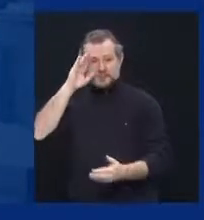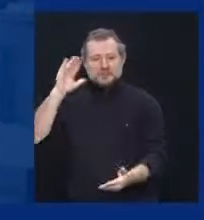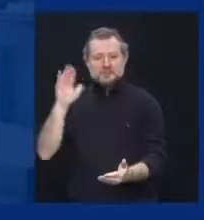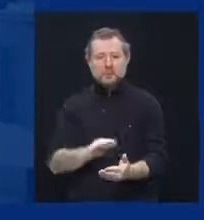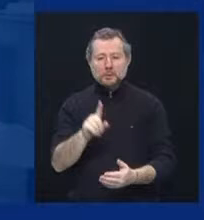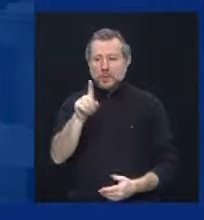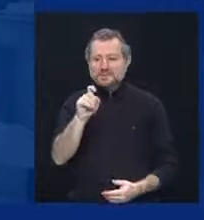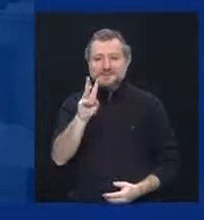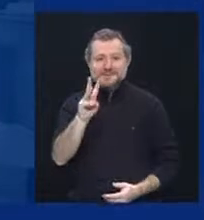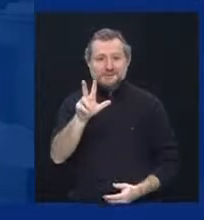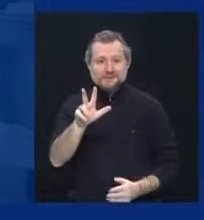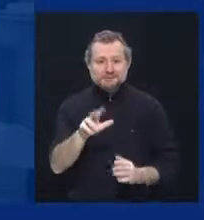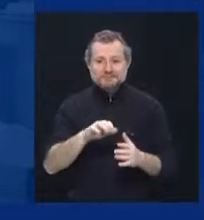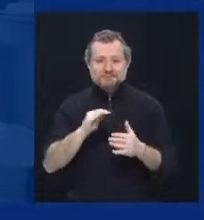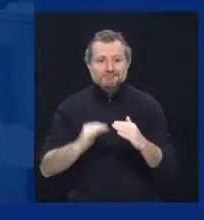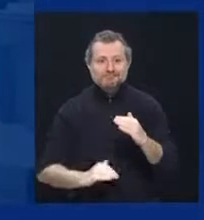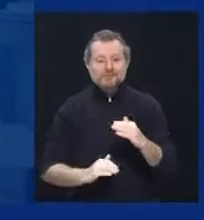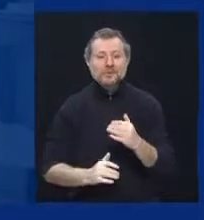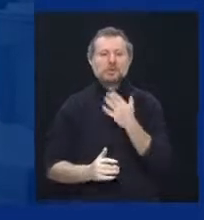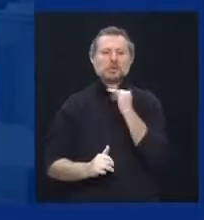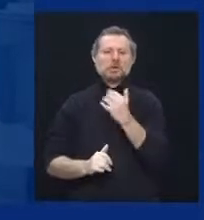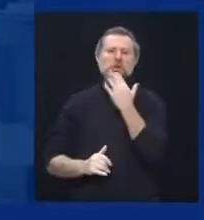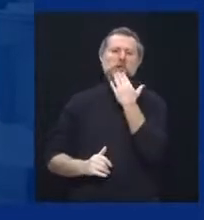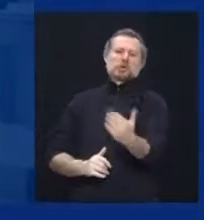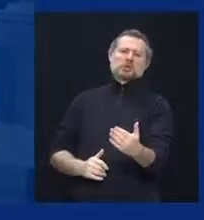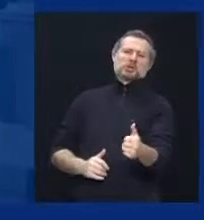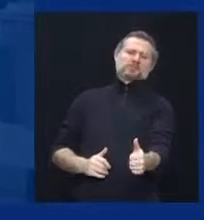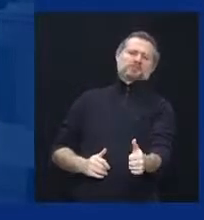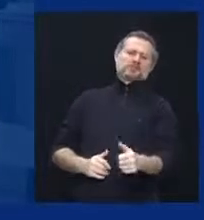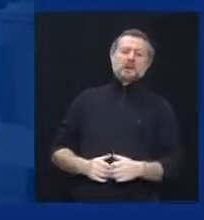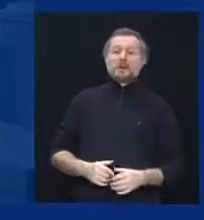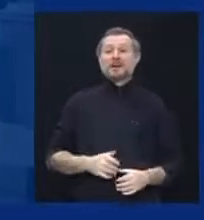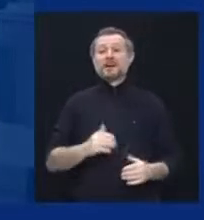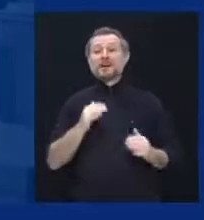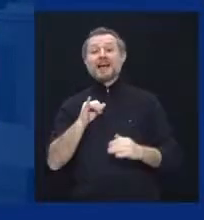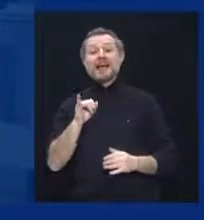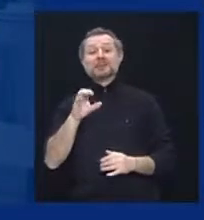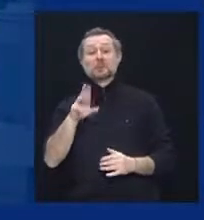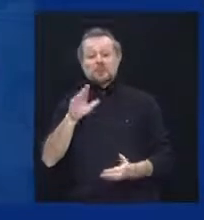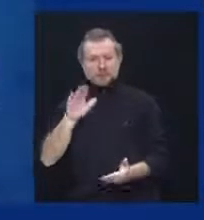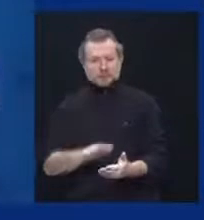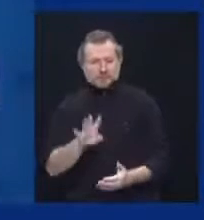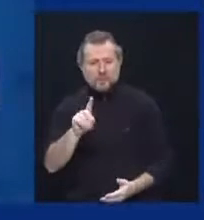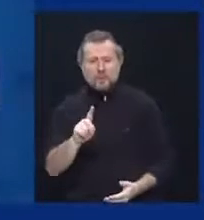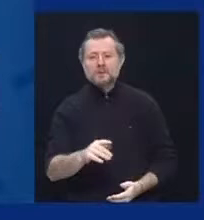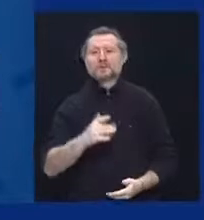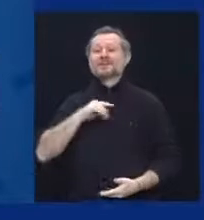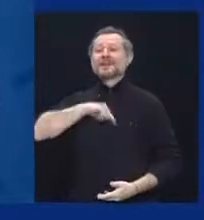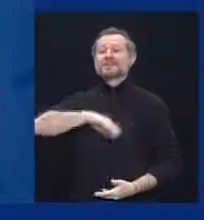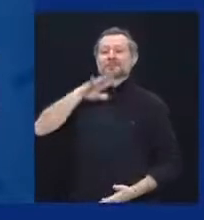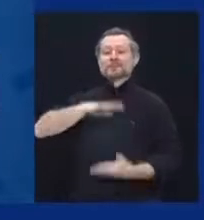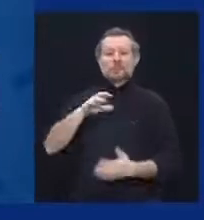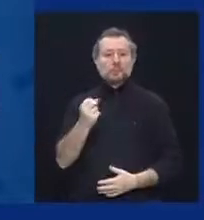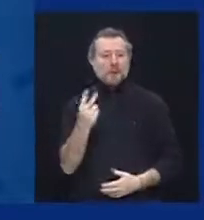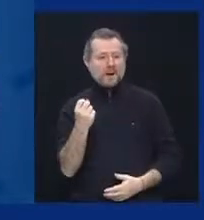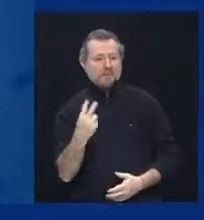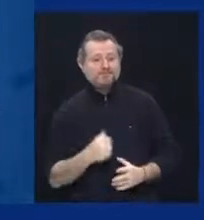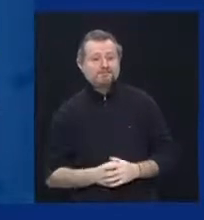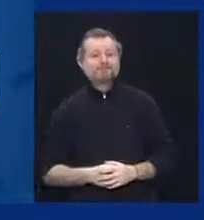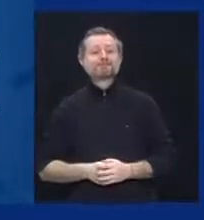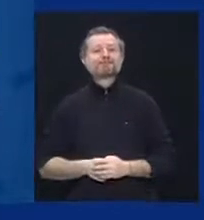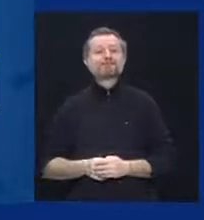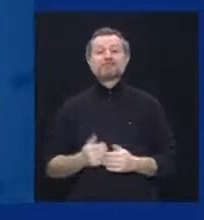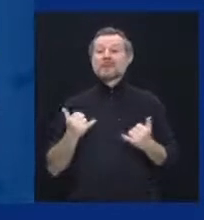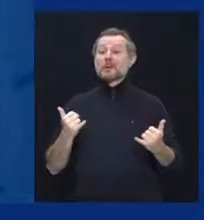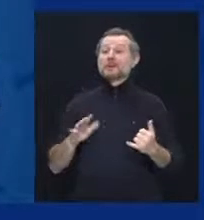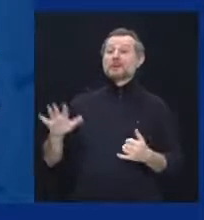163. That's good news. That's a big number. ICUs down 41, intubations down 12. Percent of